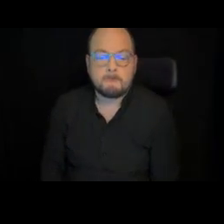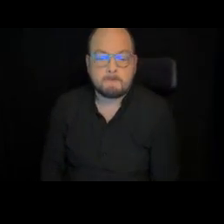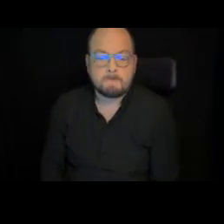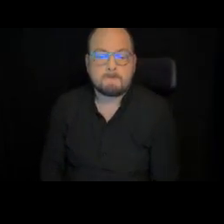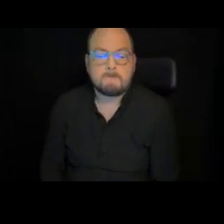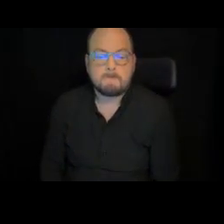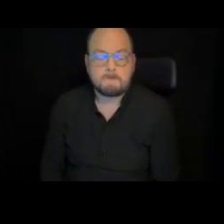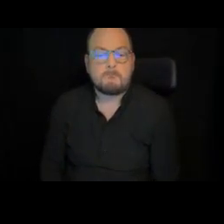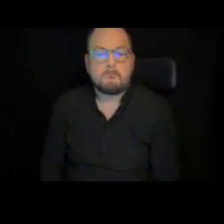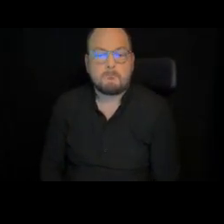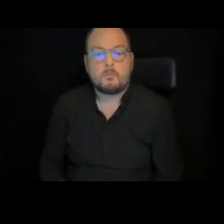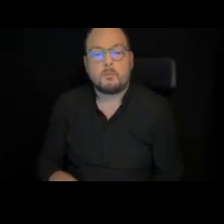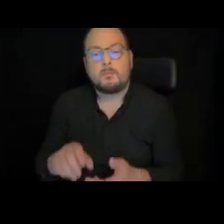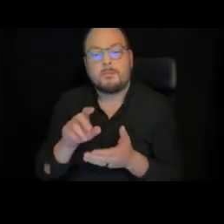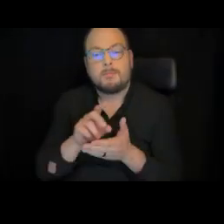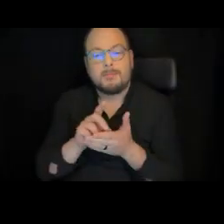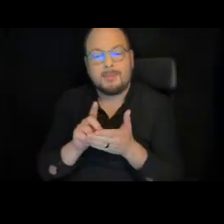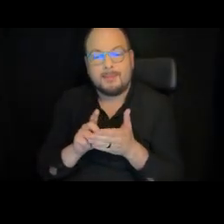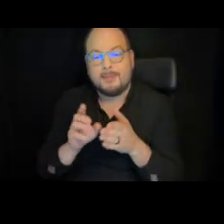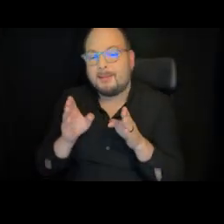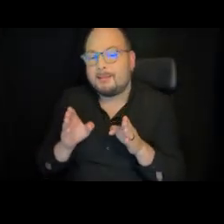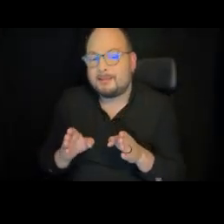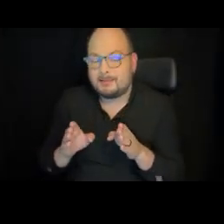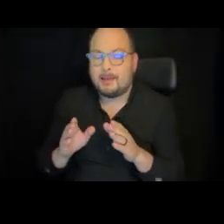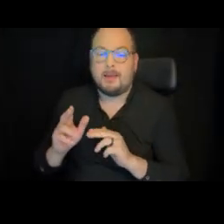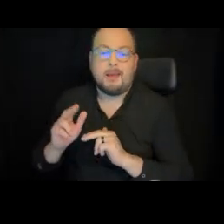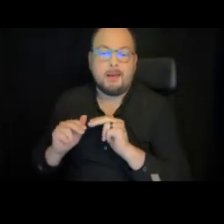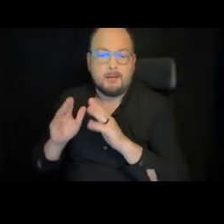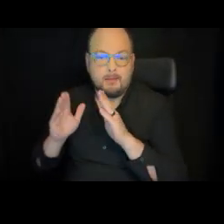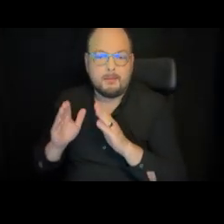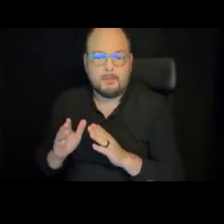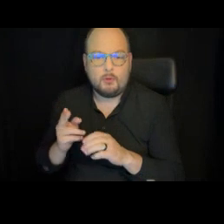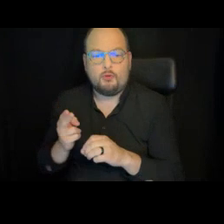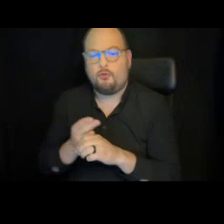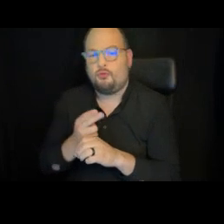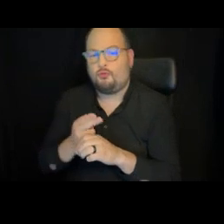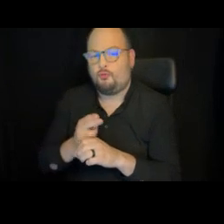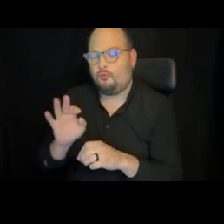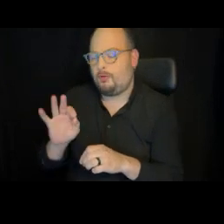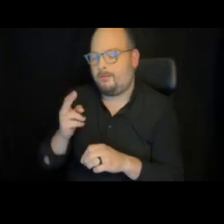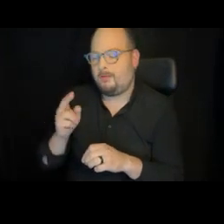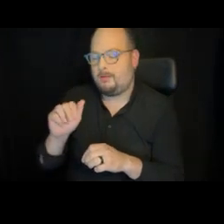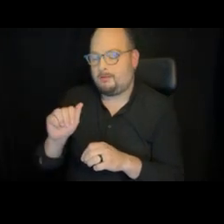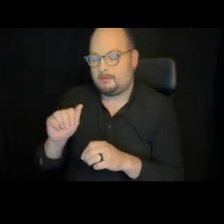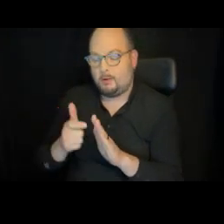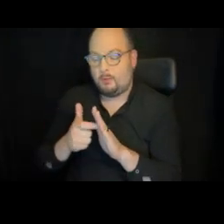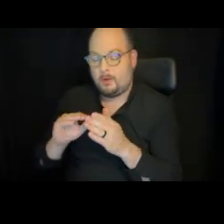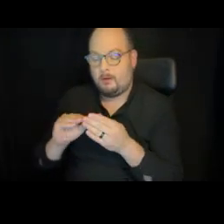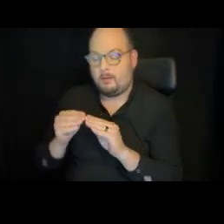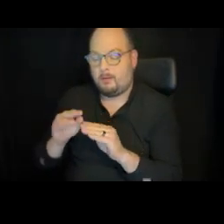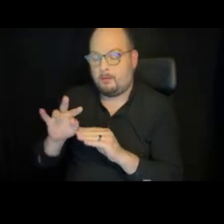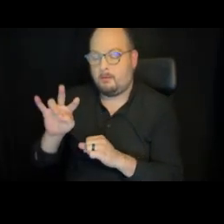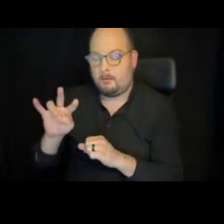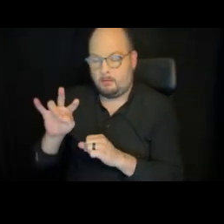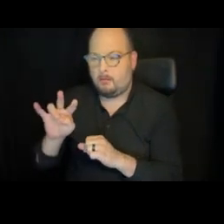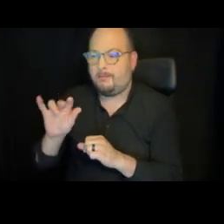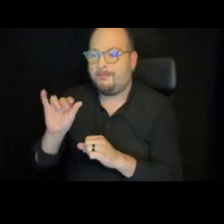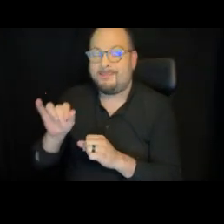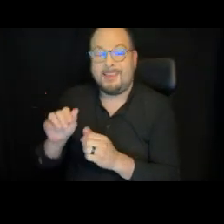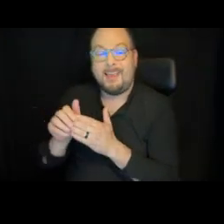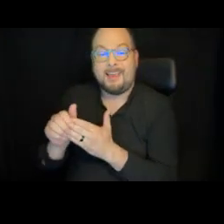Designers and builders utilize FHA Requirement 7 to produce usable kitchens